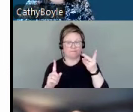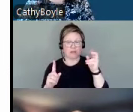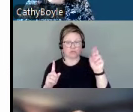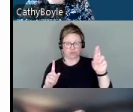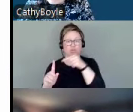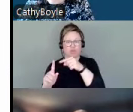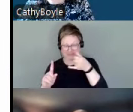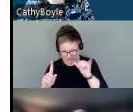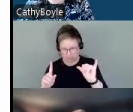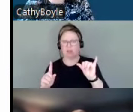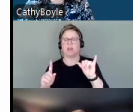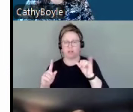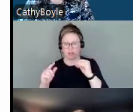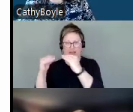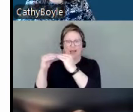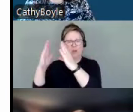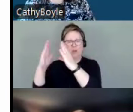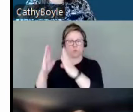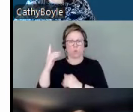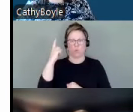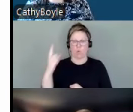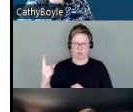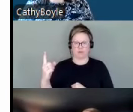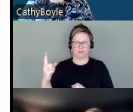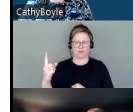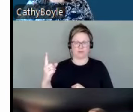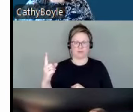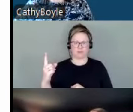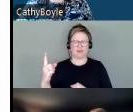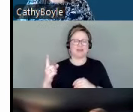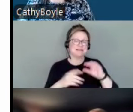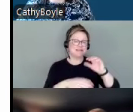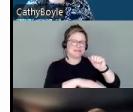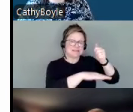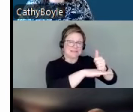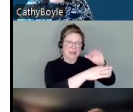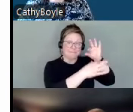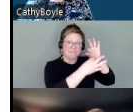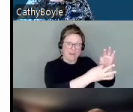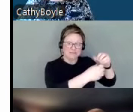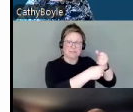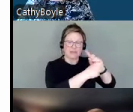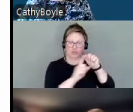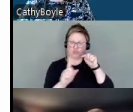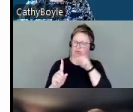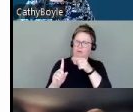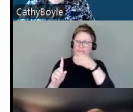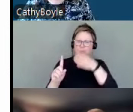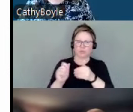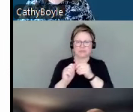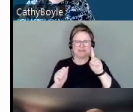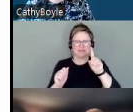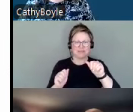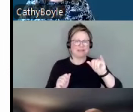In site-based housing, you want to make sure they are the head of the household and not the roommate. And the reason